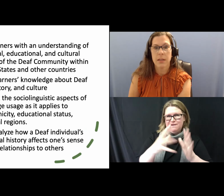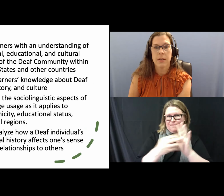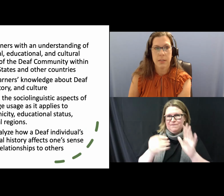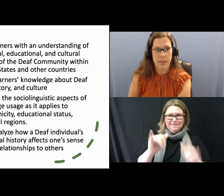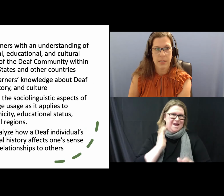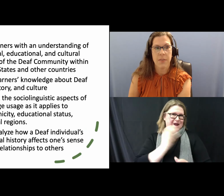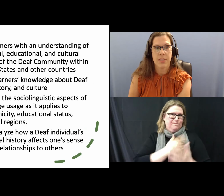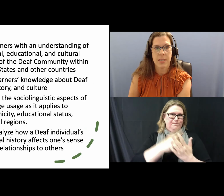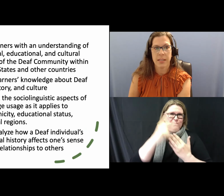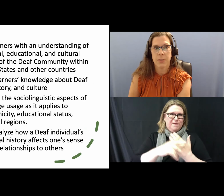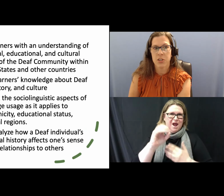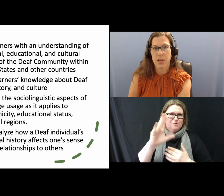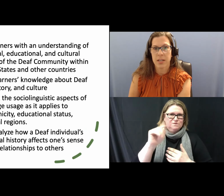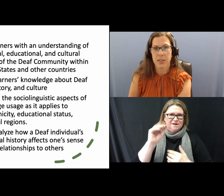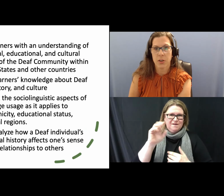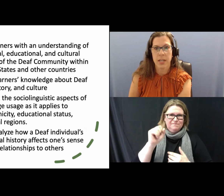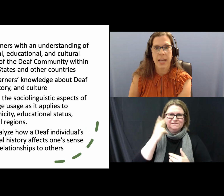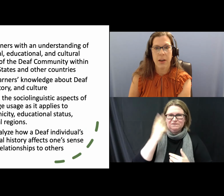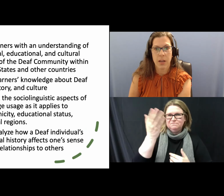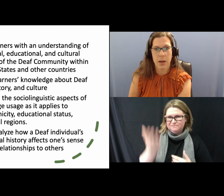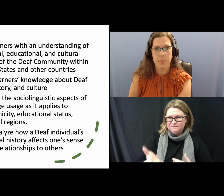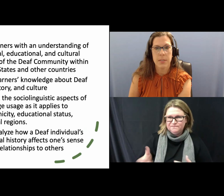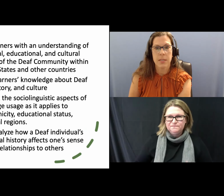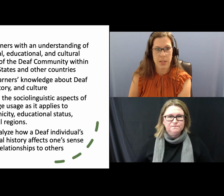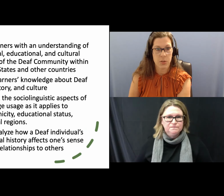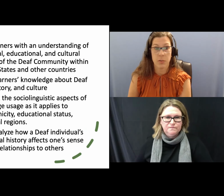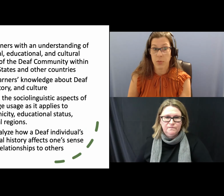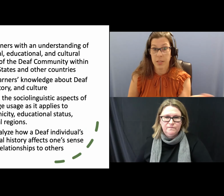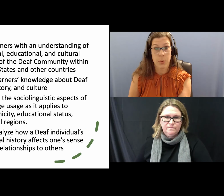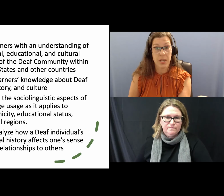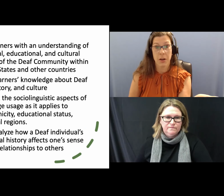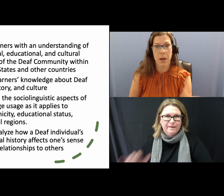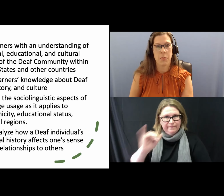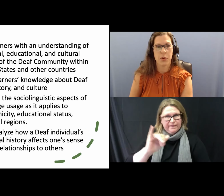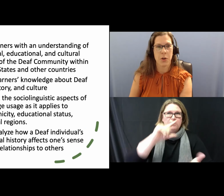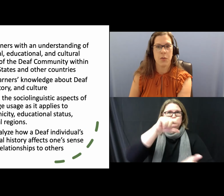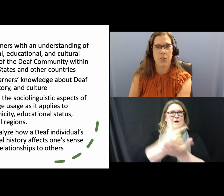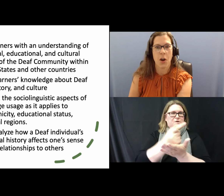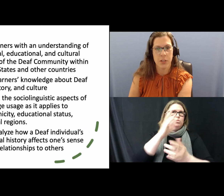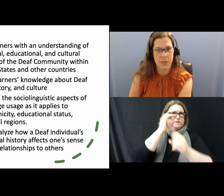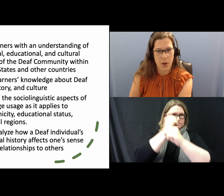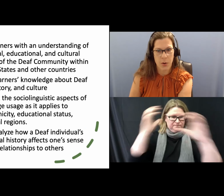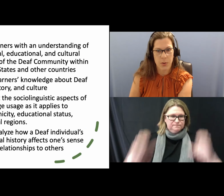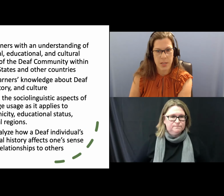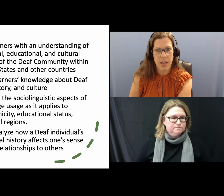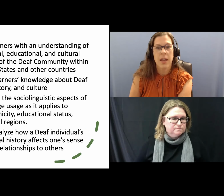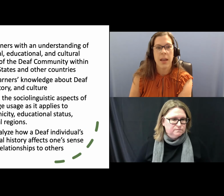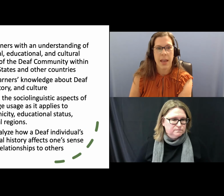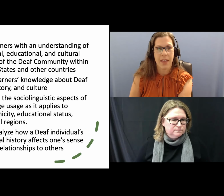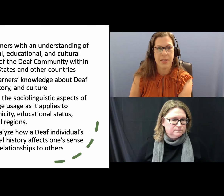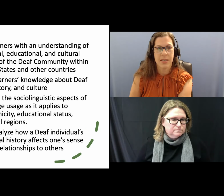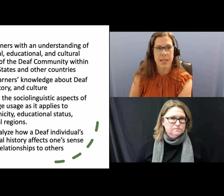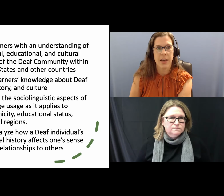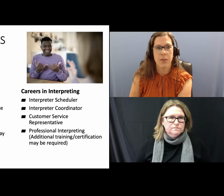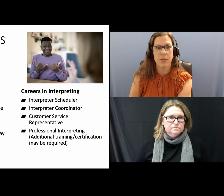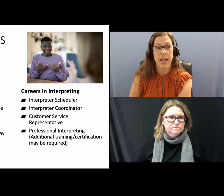outcomes, deaf and sign language studies learning outcomes. You can read those here. I won't go over all of those.